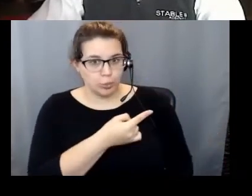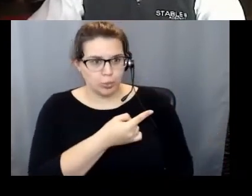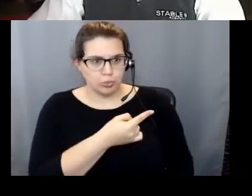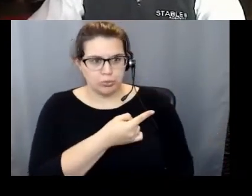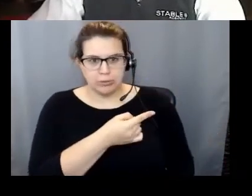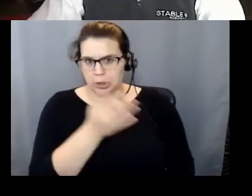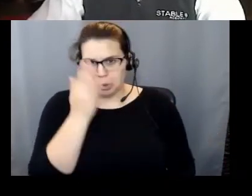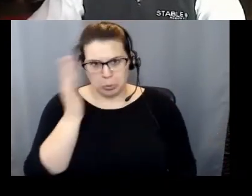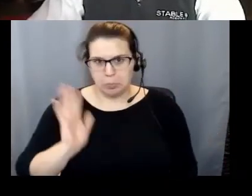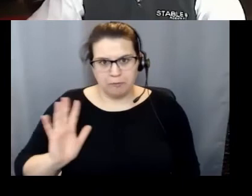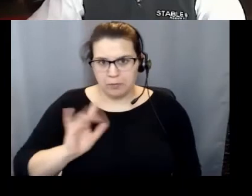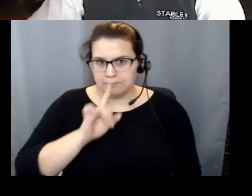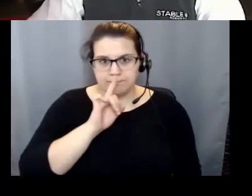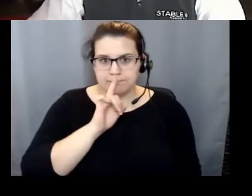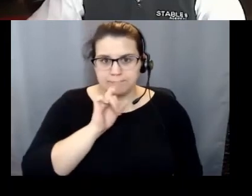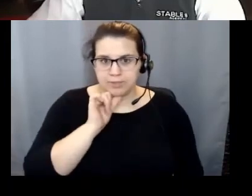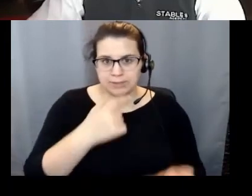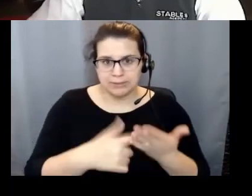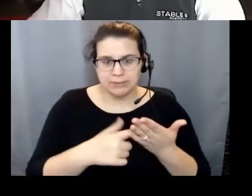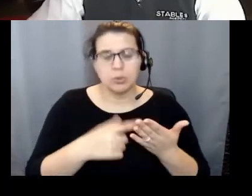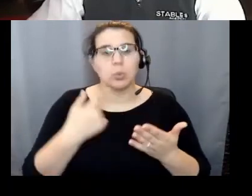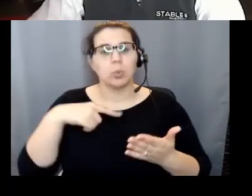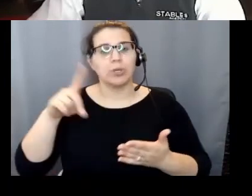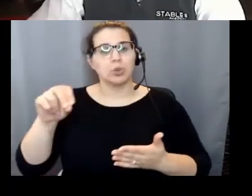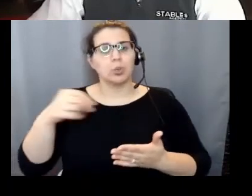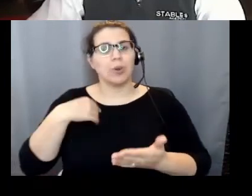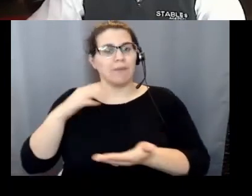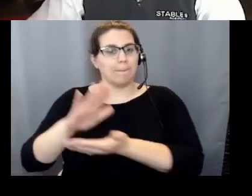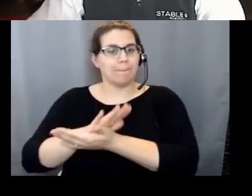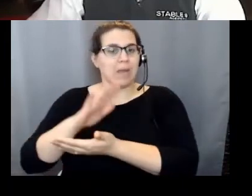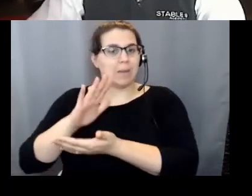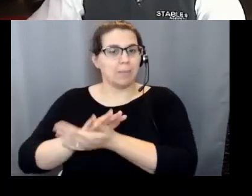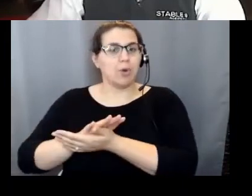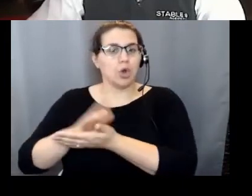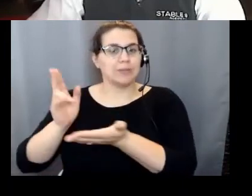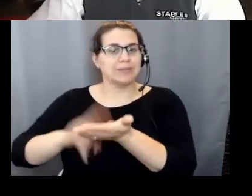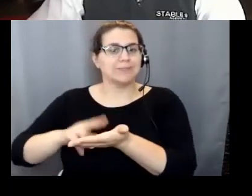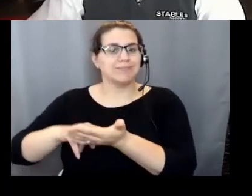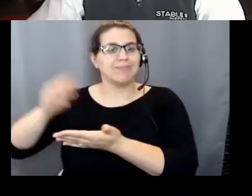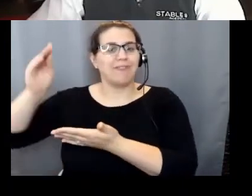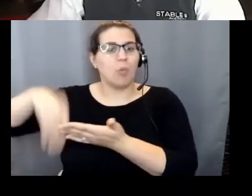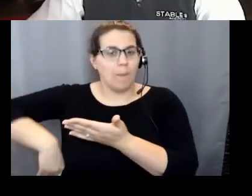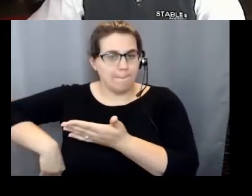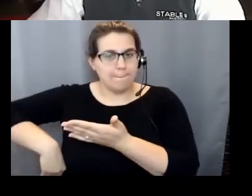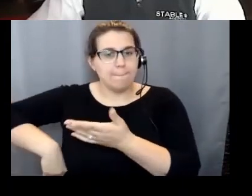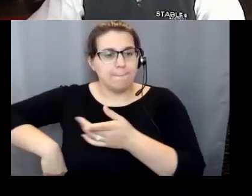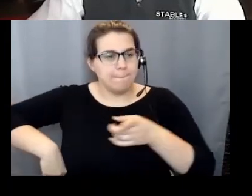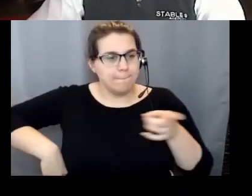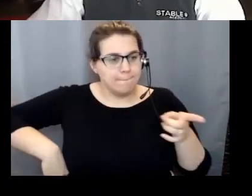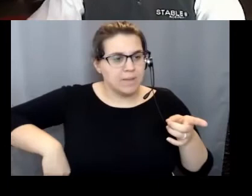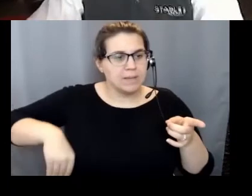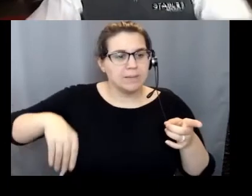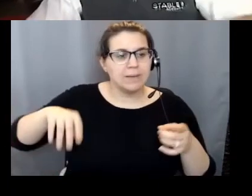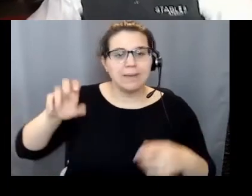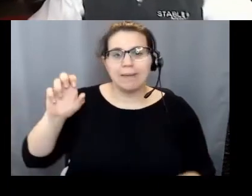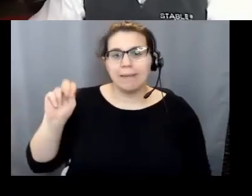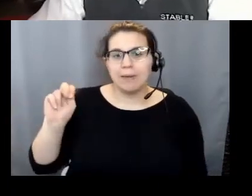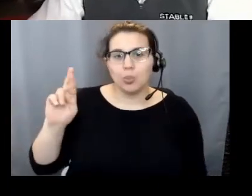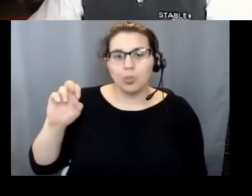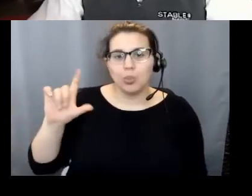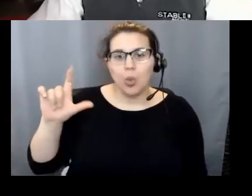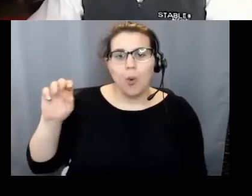this earlier, we do have a paper enrollment form that is found here just above the check contribution